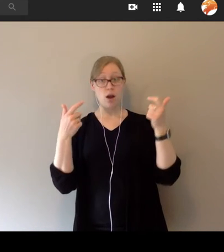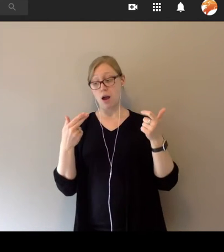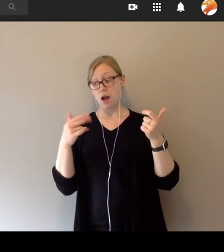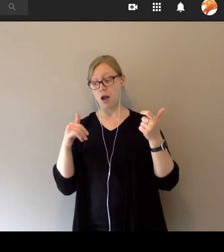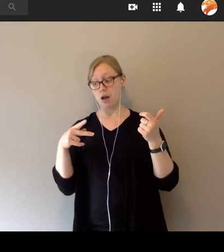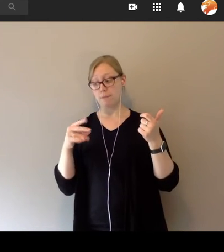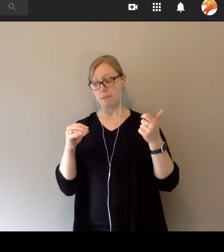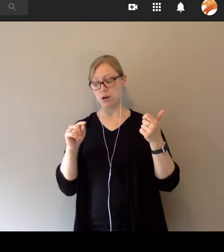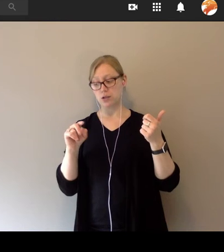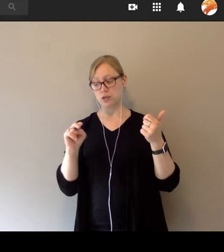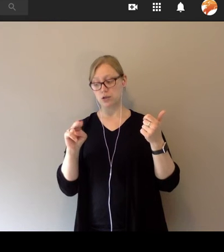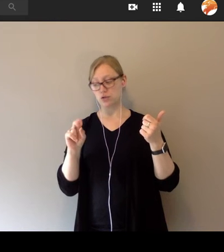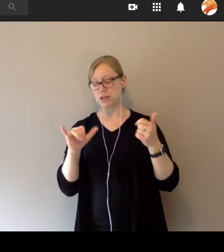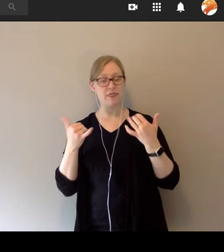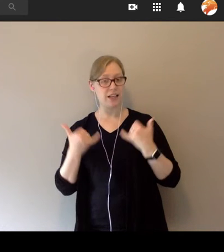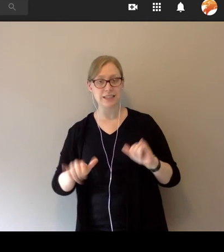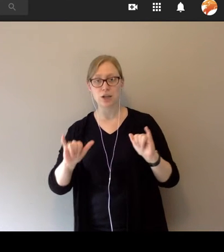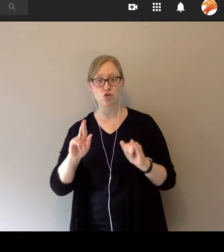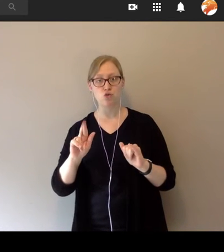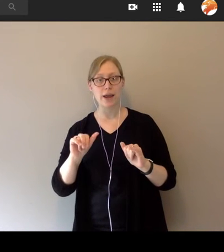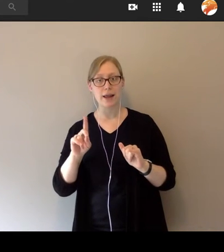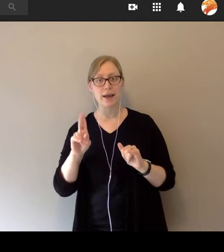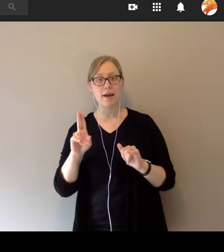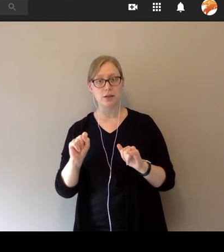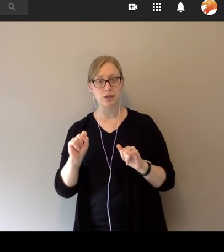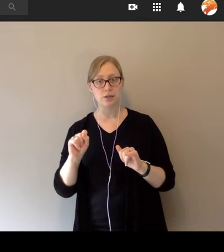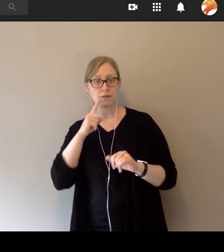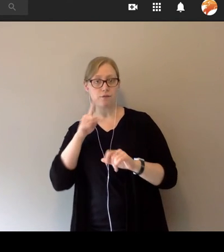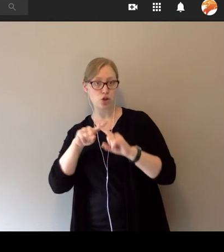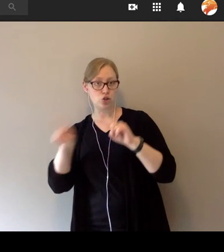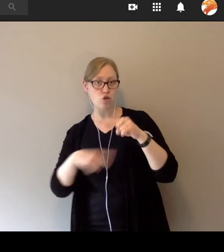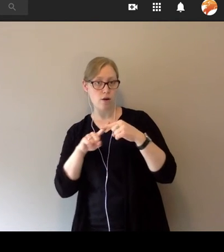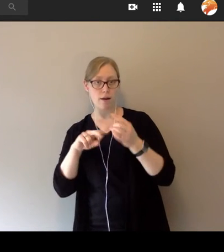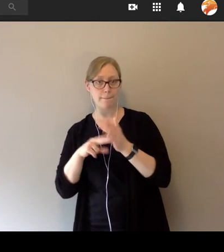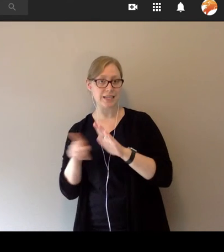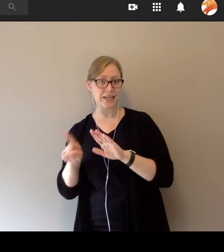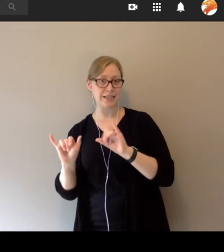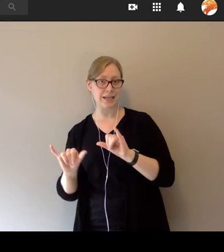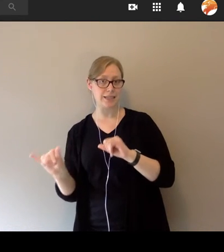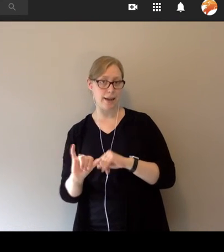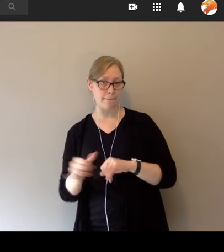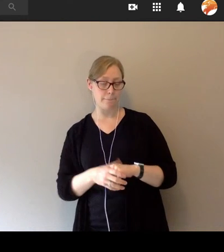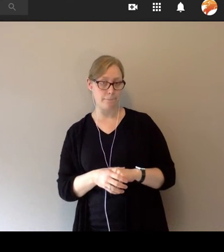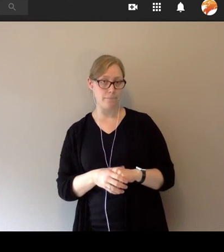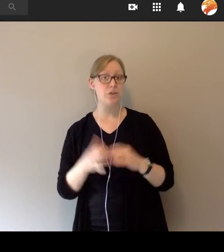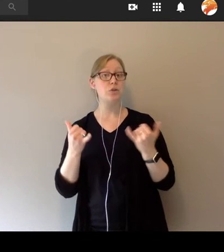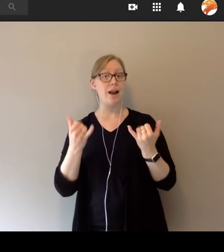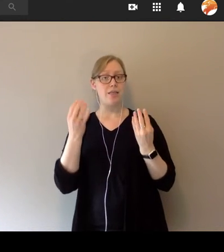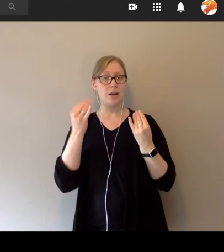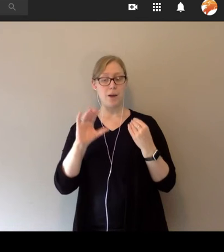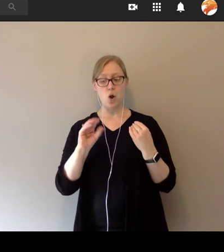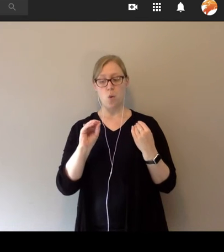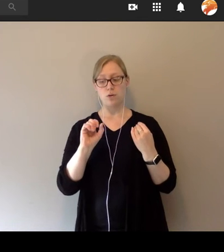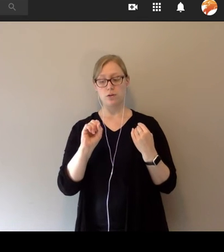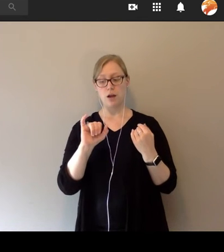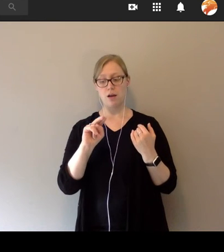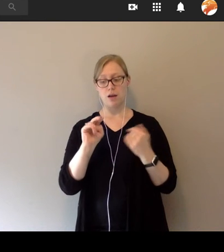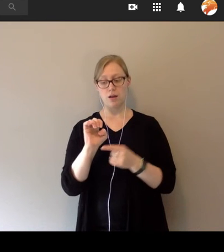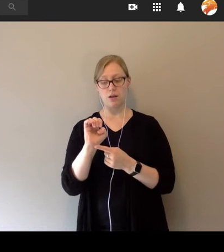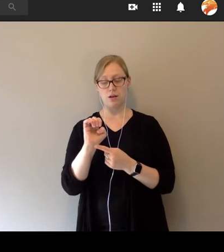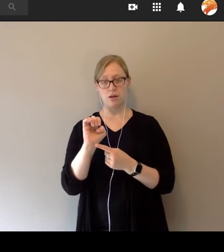change at all. All right, now let's think about what's happening with the cosine of theta. So when I look at the cosine of